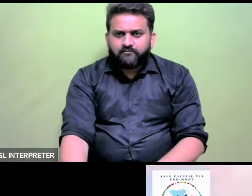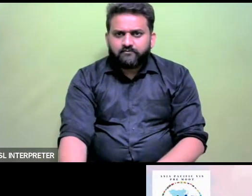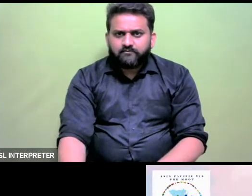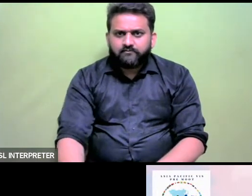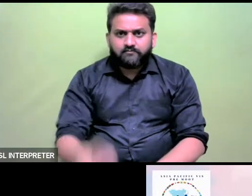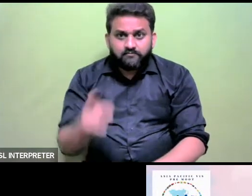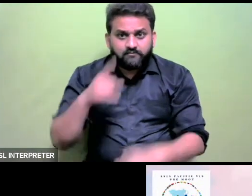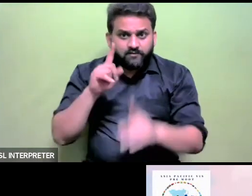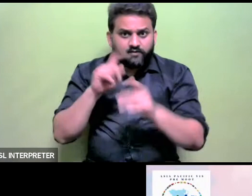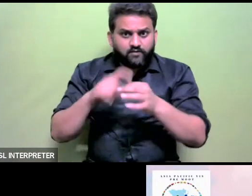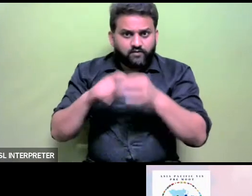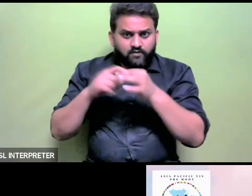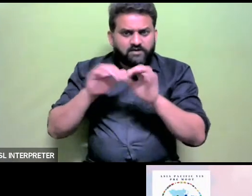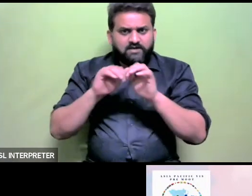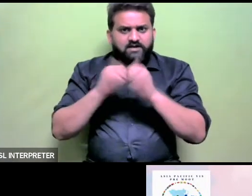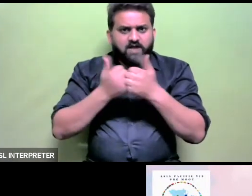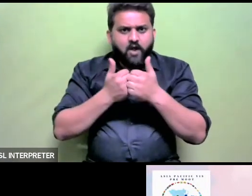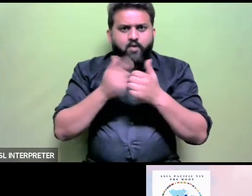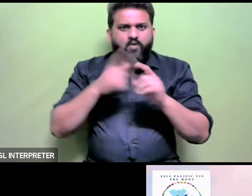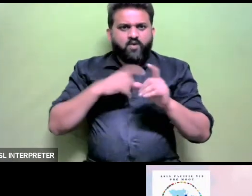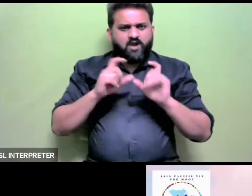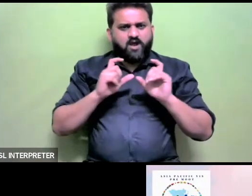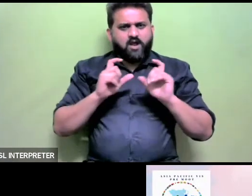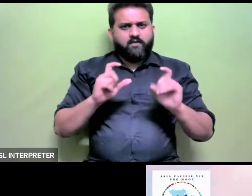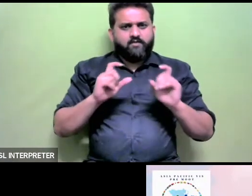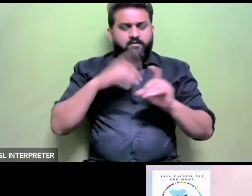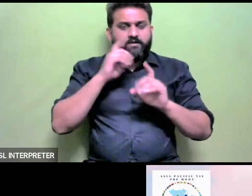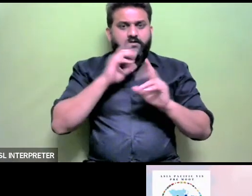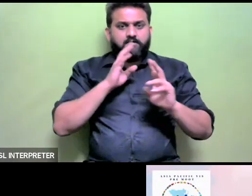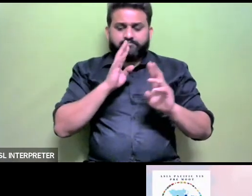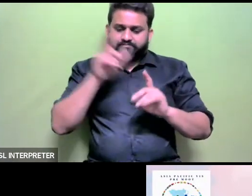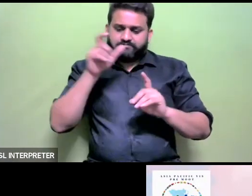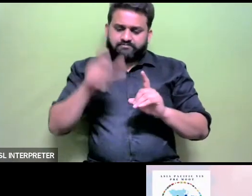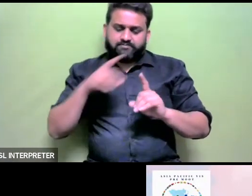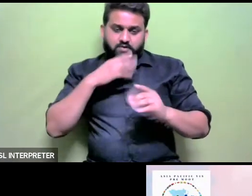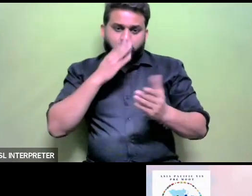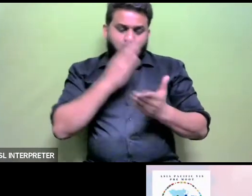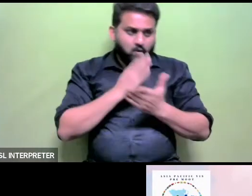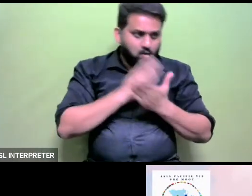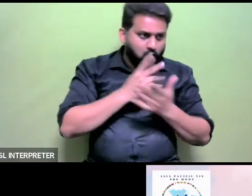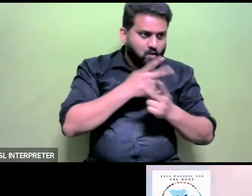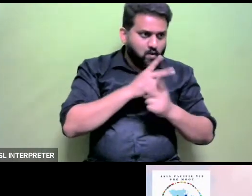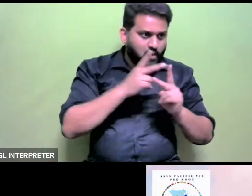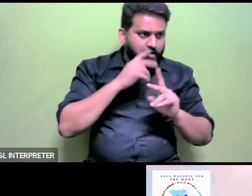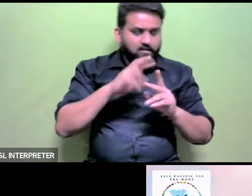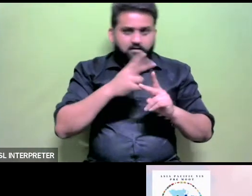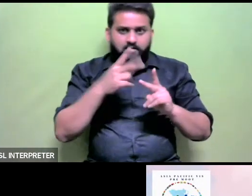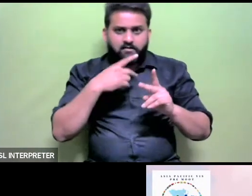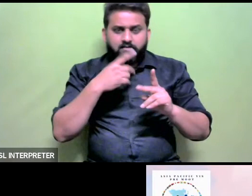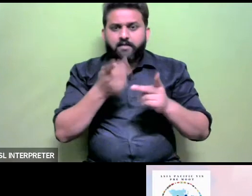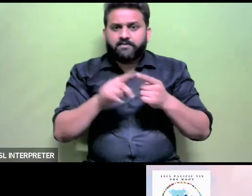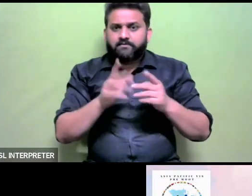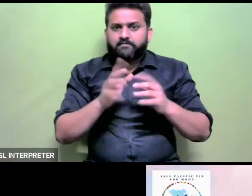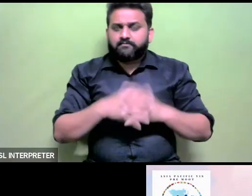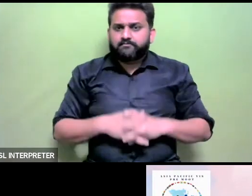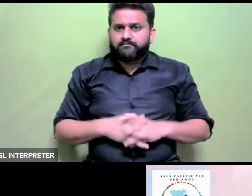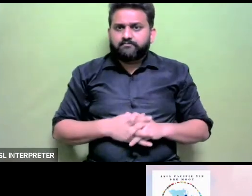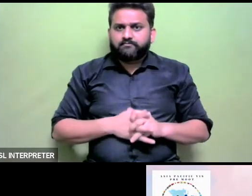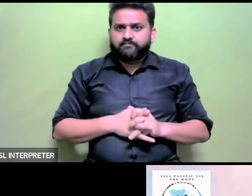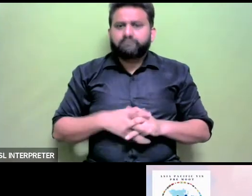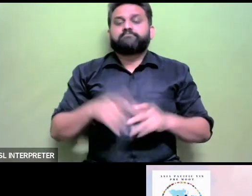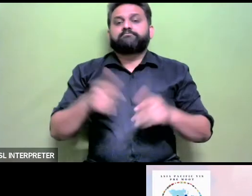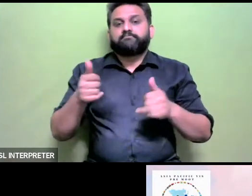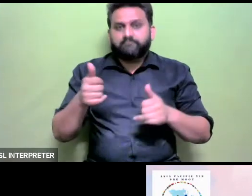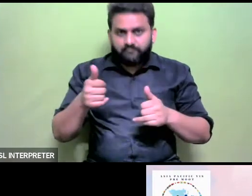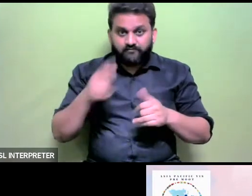It's one question is, how comfortable should a speaker be with the facts of the cases and awards cited? Well, if